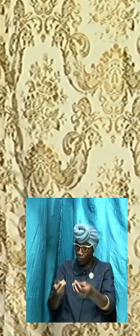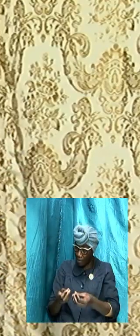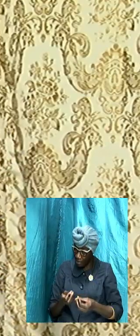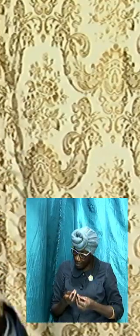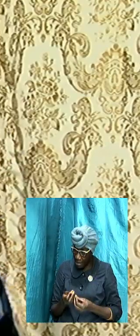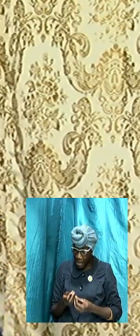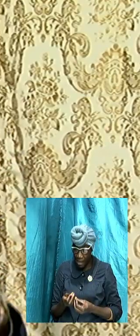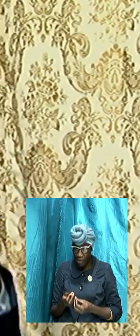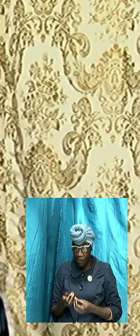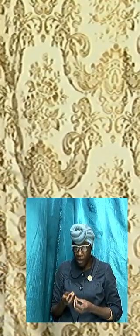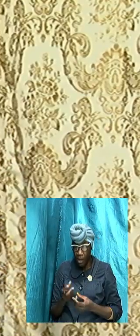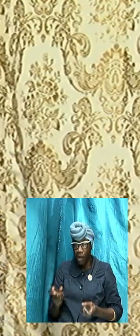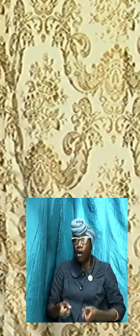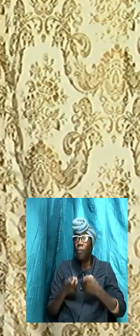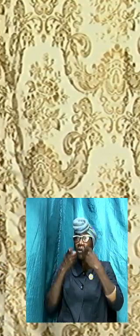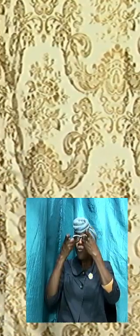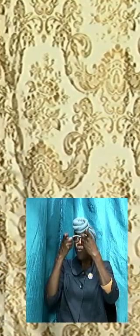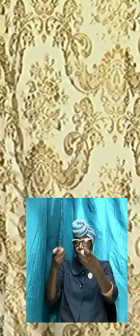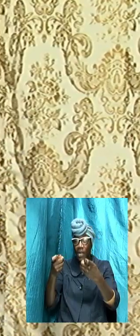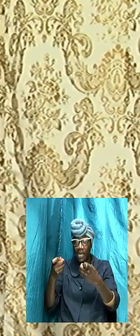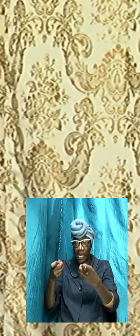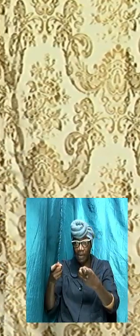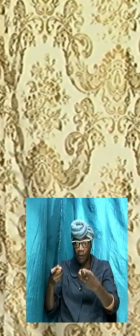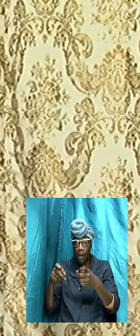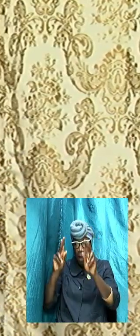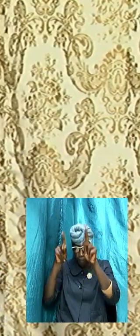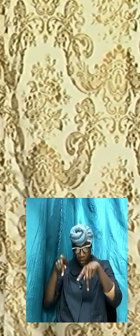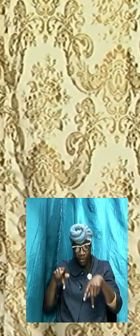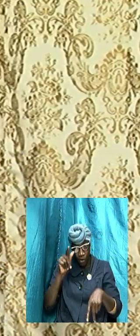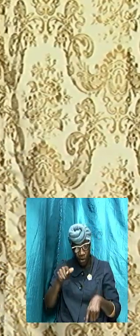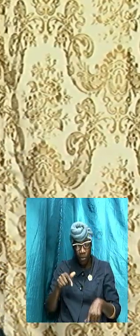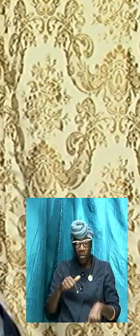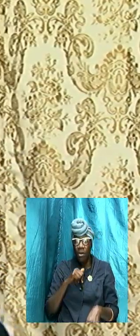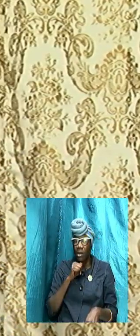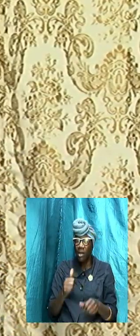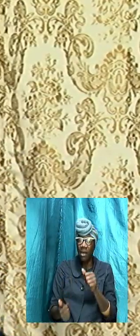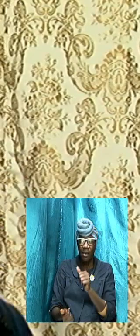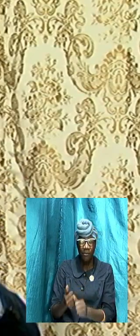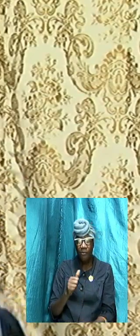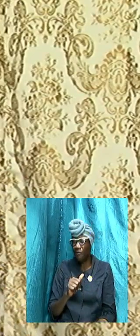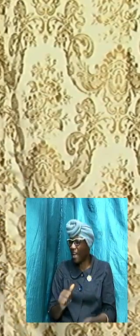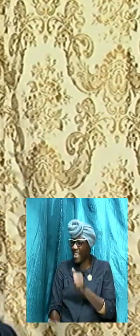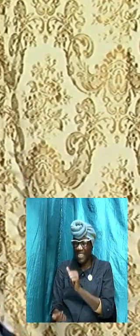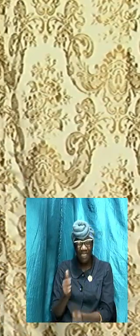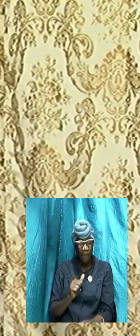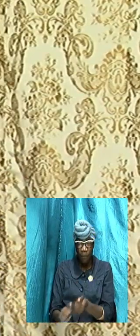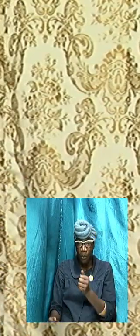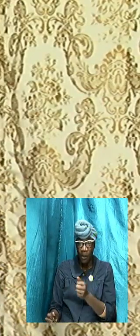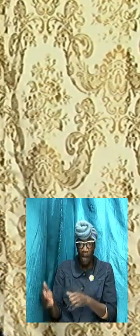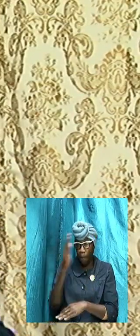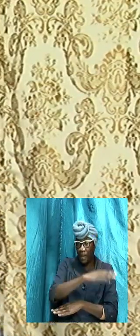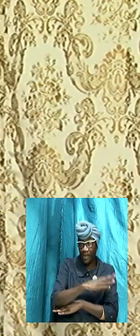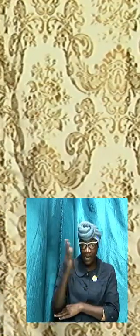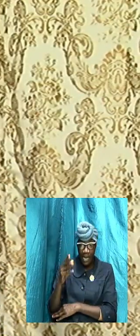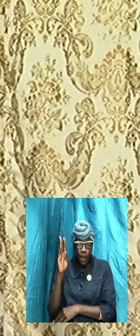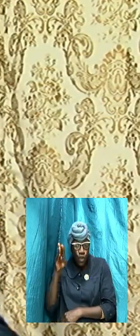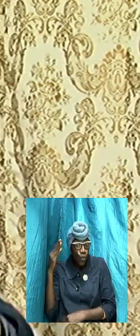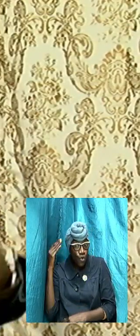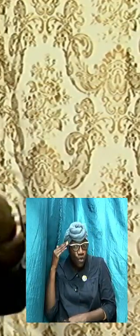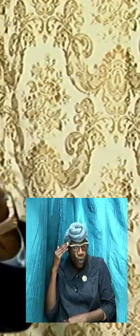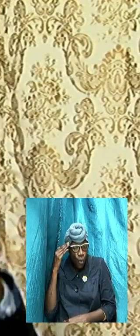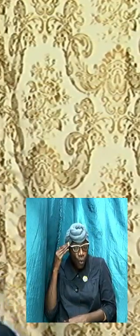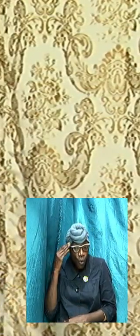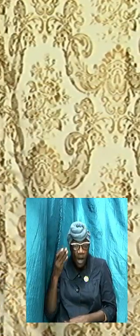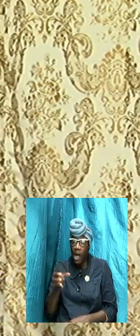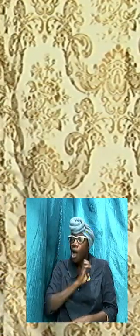amen, upon you, that winning athlete crown, amen. We don't fight like anyone beating the air, but we know at the end of the day that Christ came